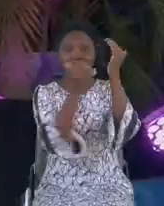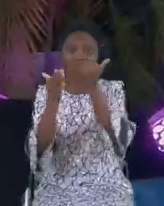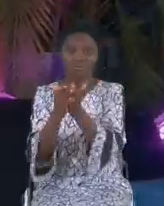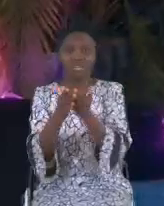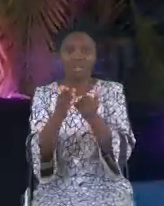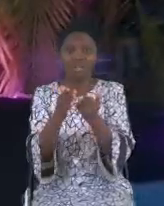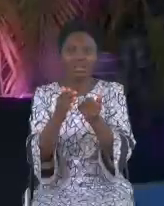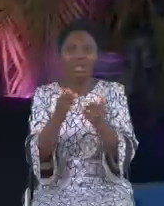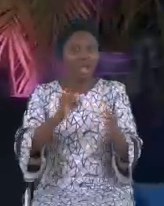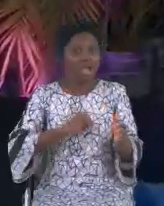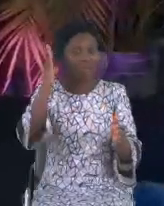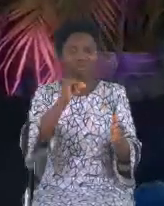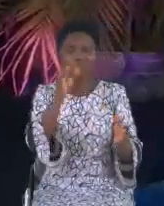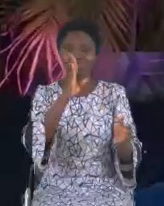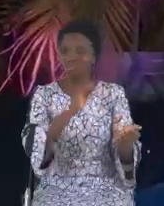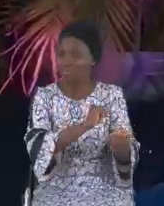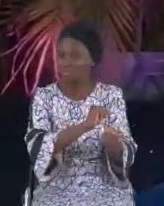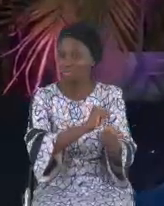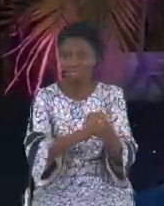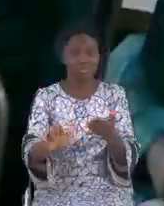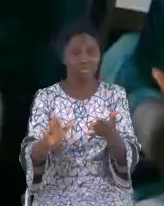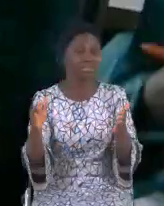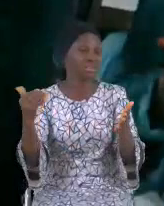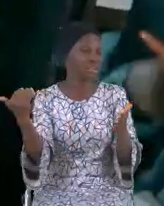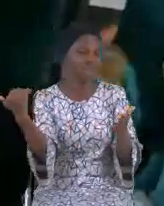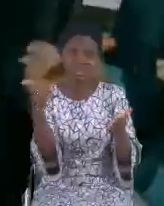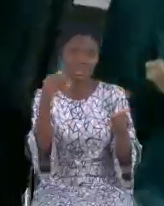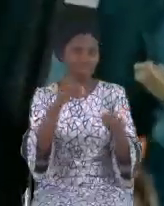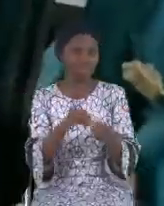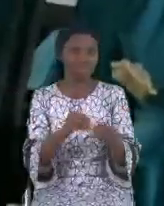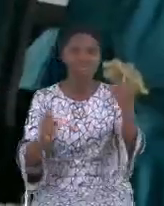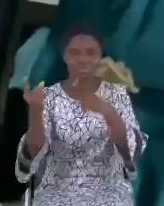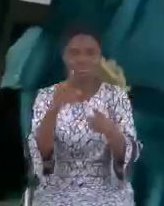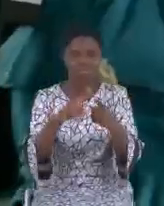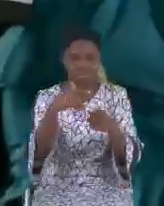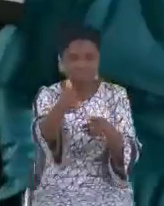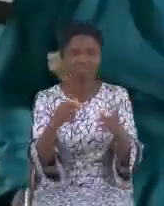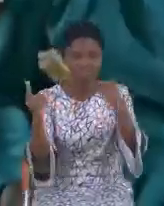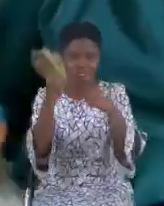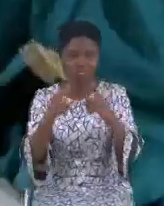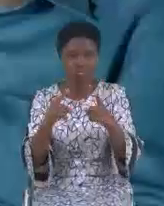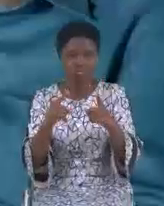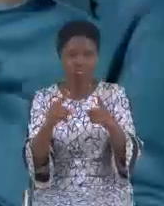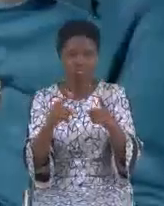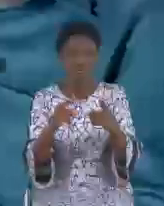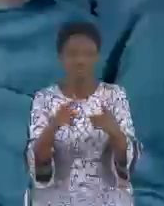anymore. Say it for yourself. I will not be ruined anymore. What are you? Say it now.